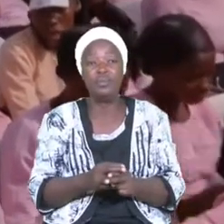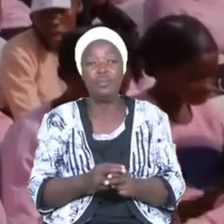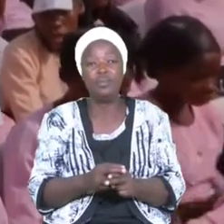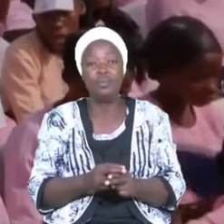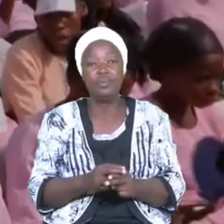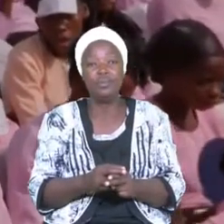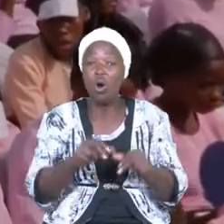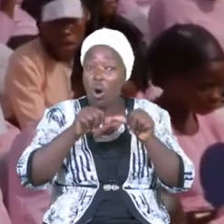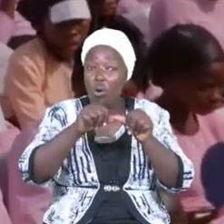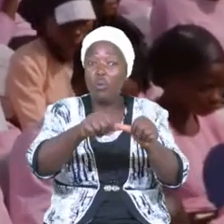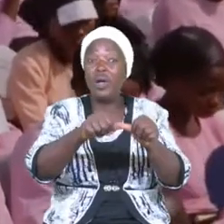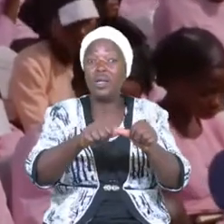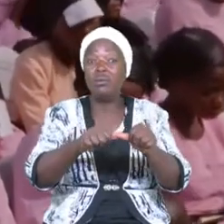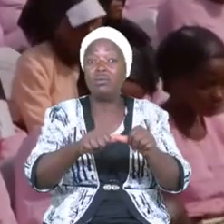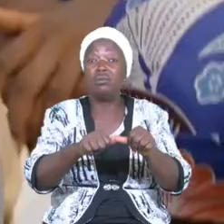Occupy,